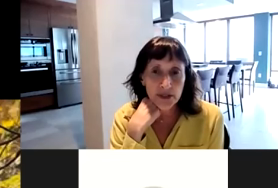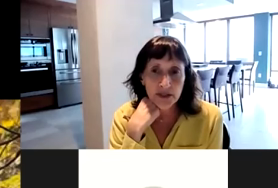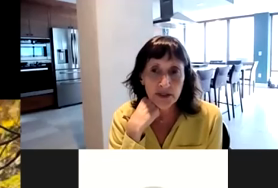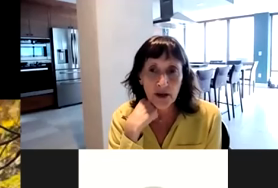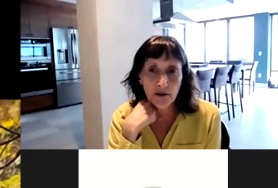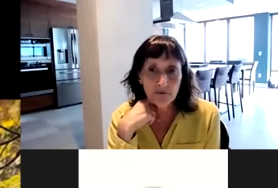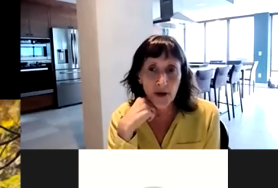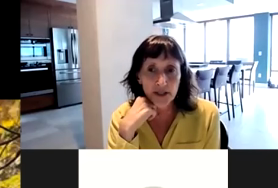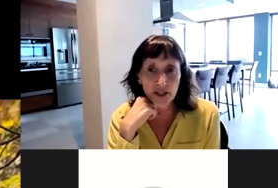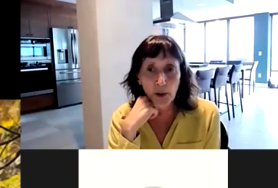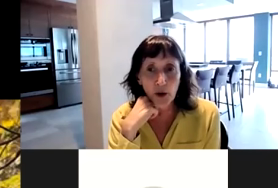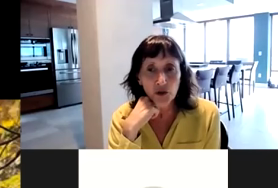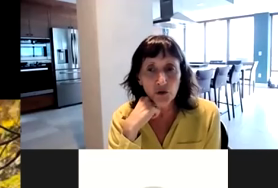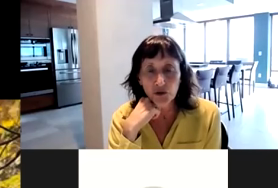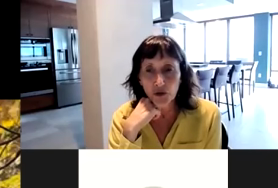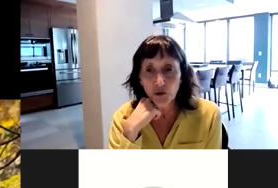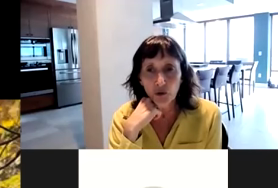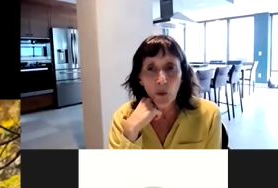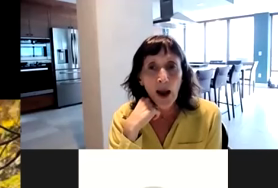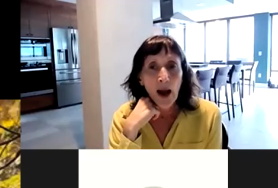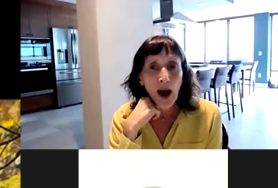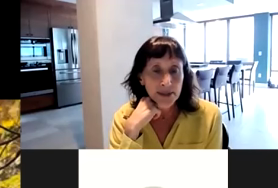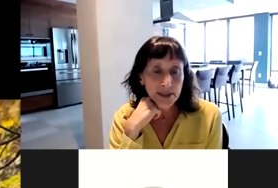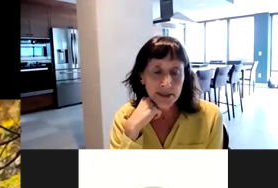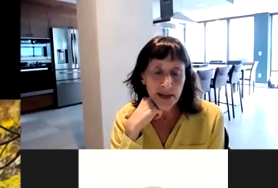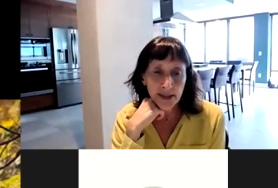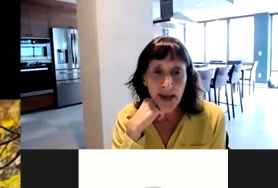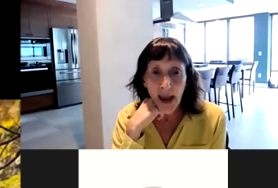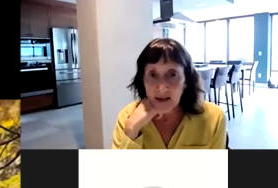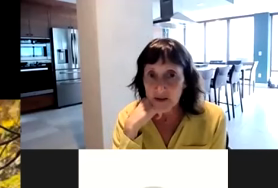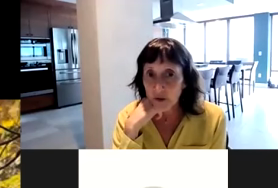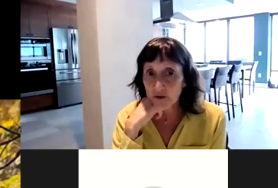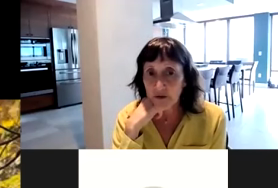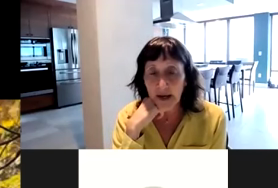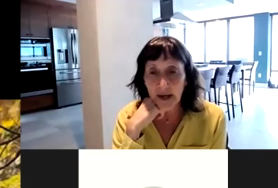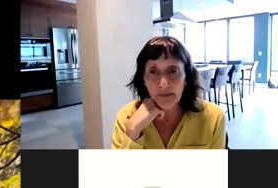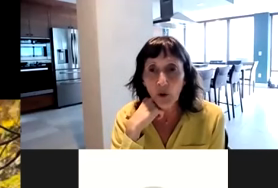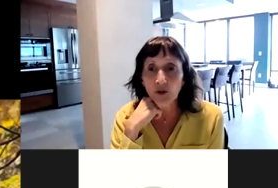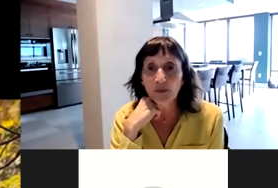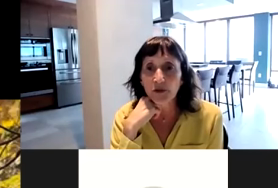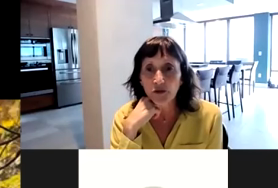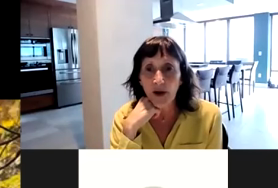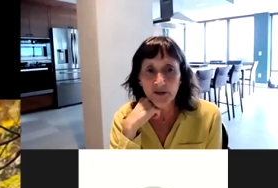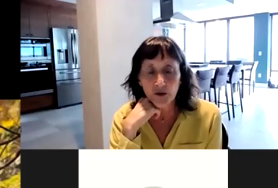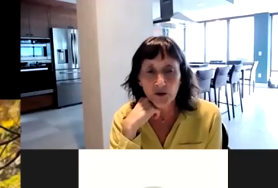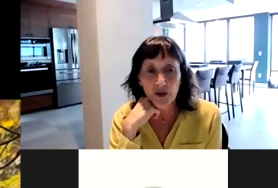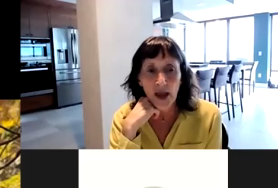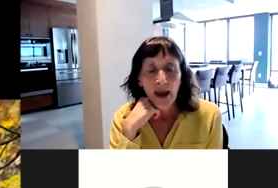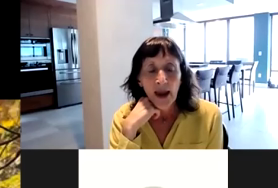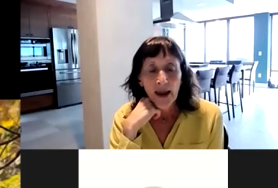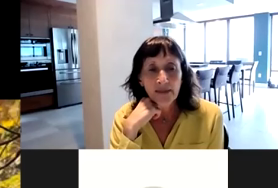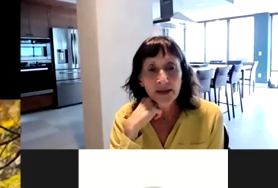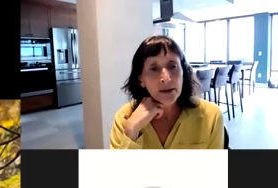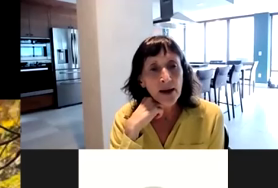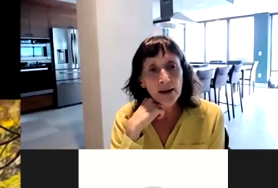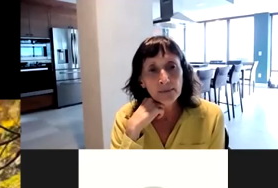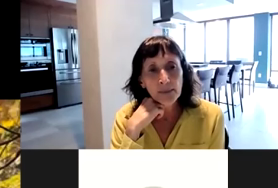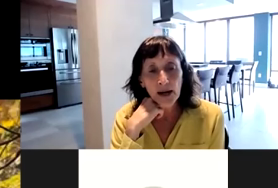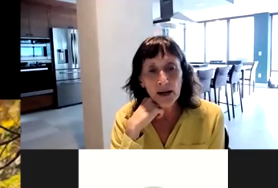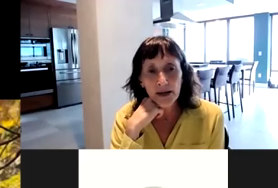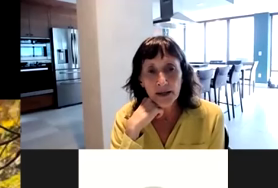increased risks of exposure to heightened daily hassles and multiple stressors, and